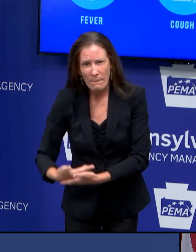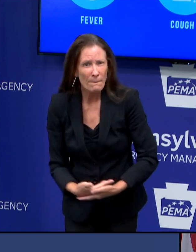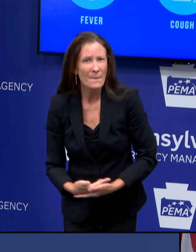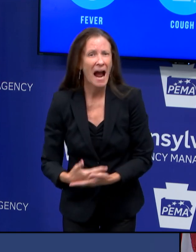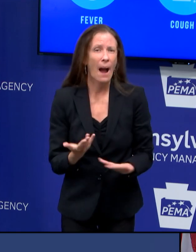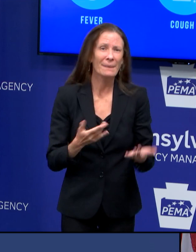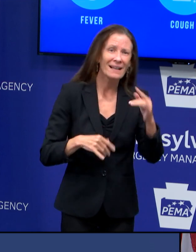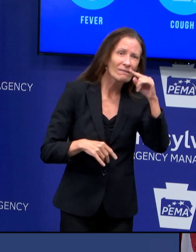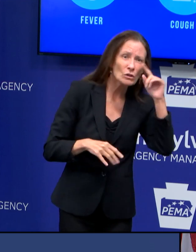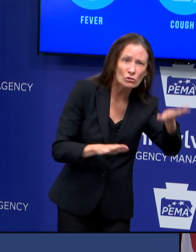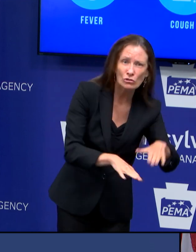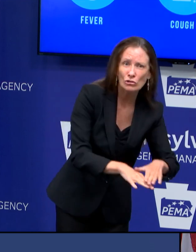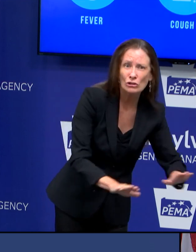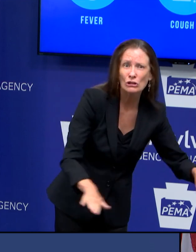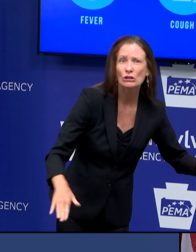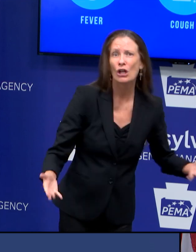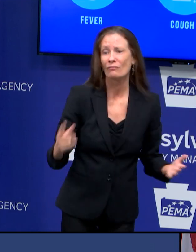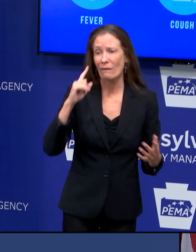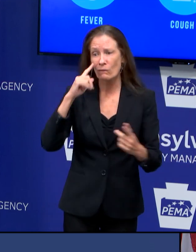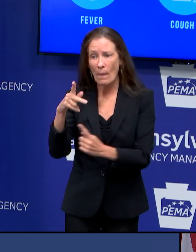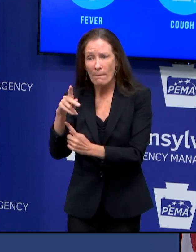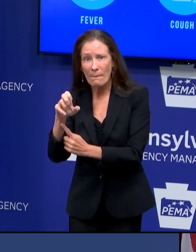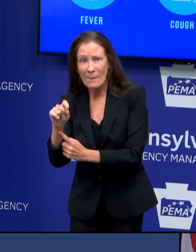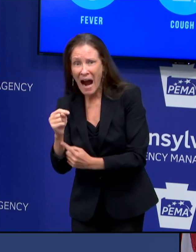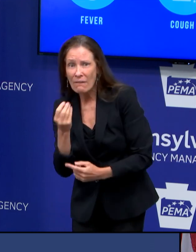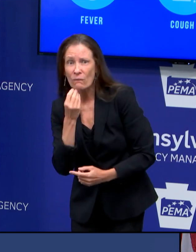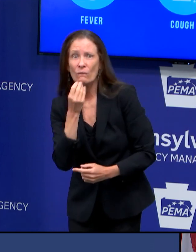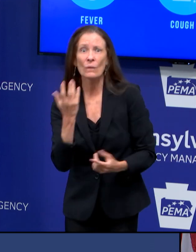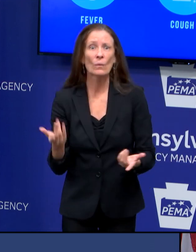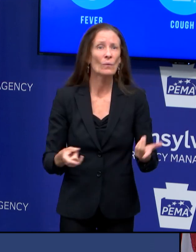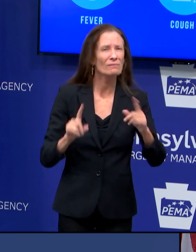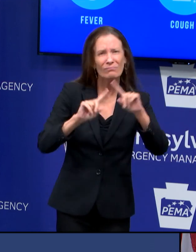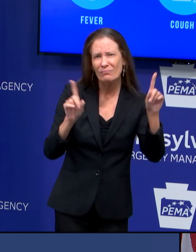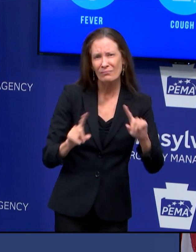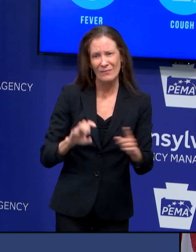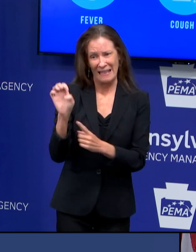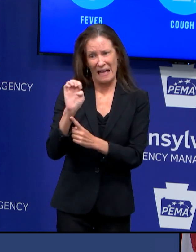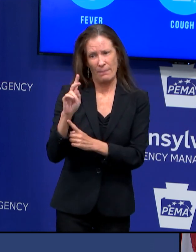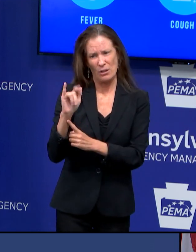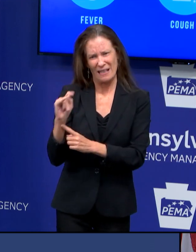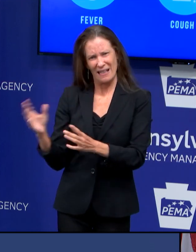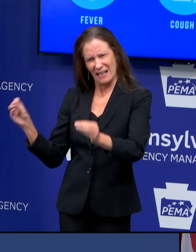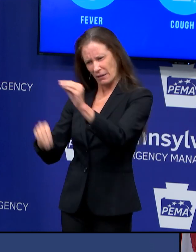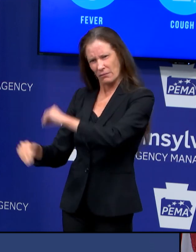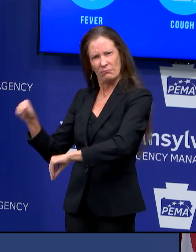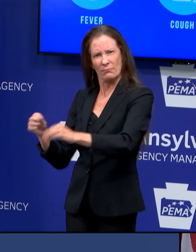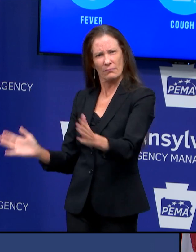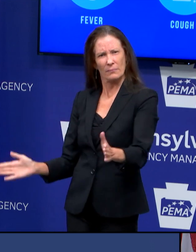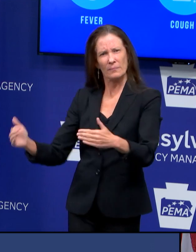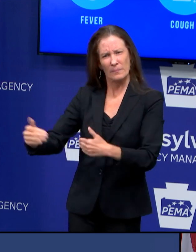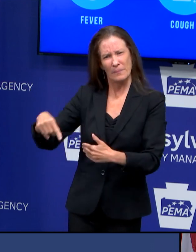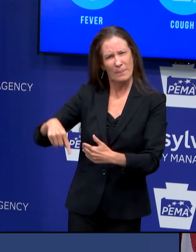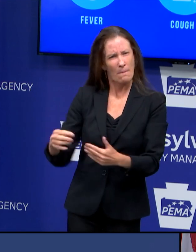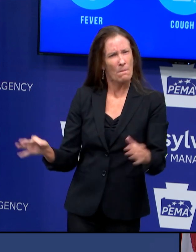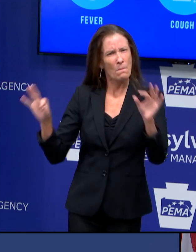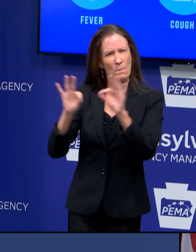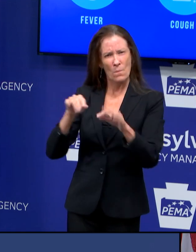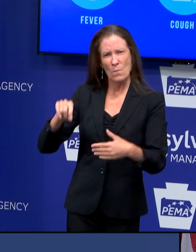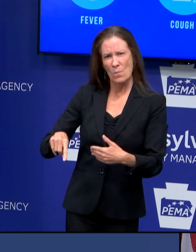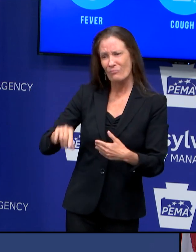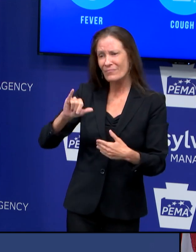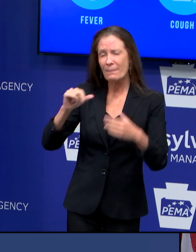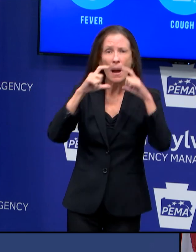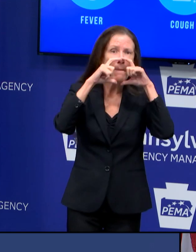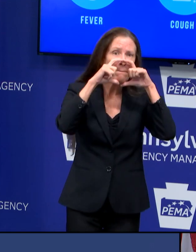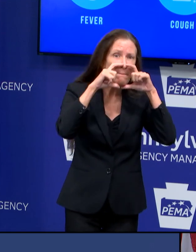it's recommended that emergency kits should be updated with COVID-19 protective supplies, such as masks, hand